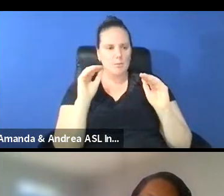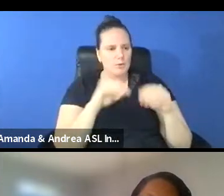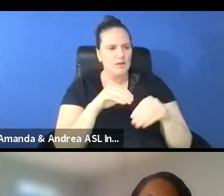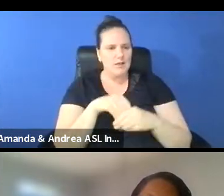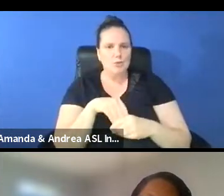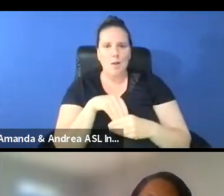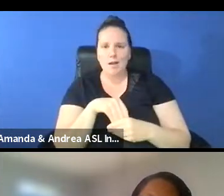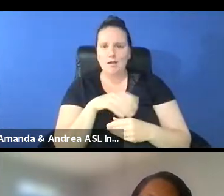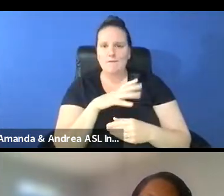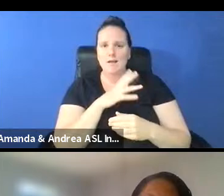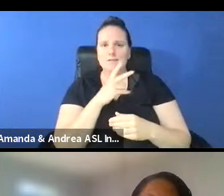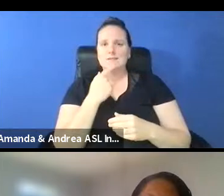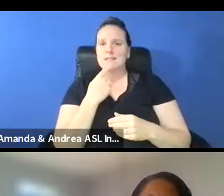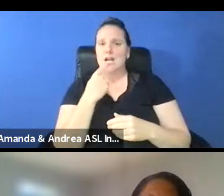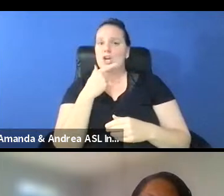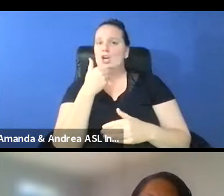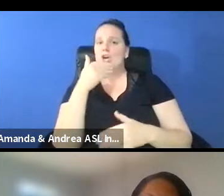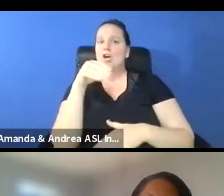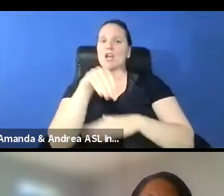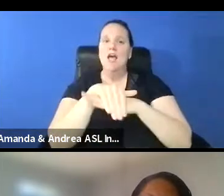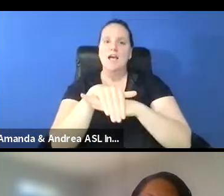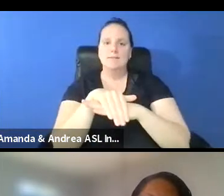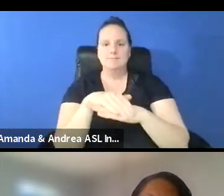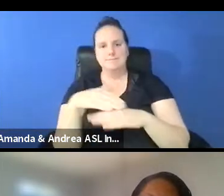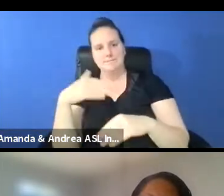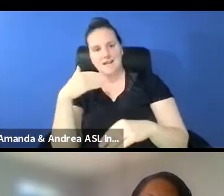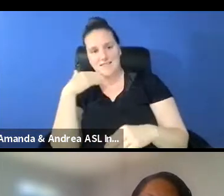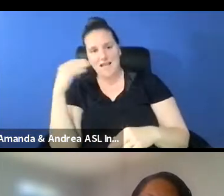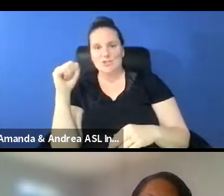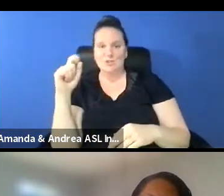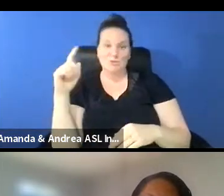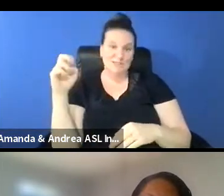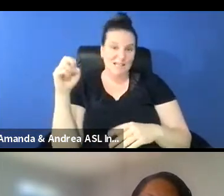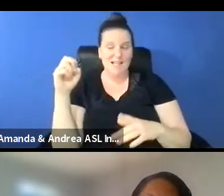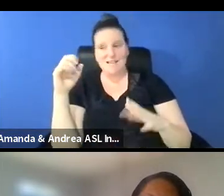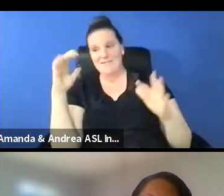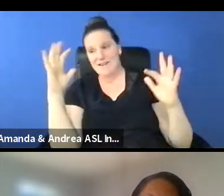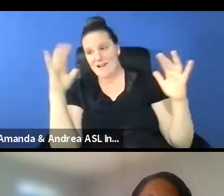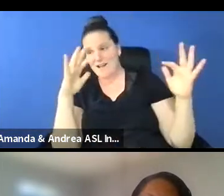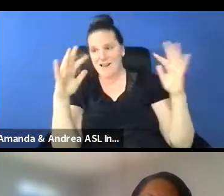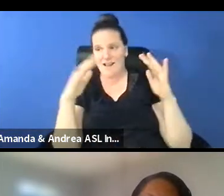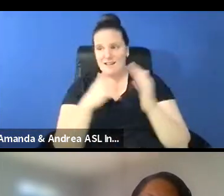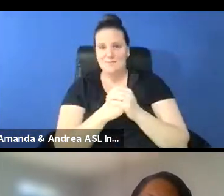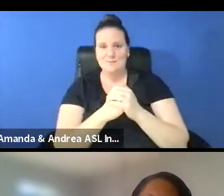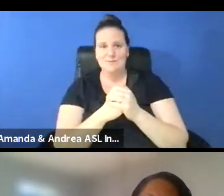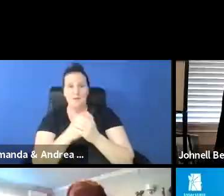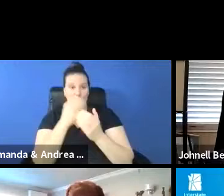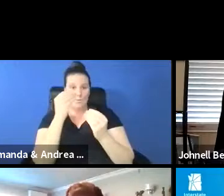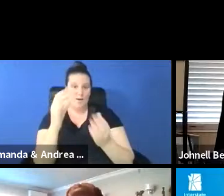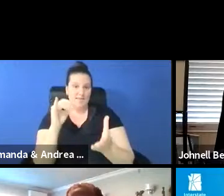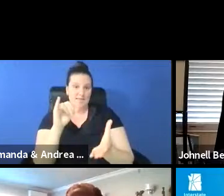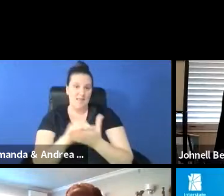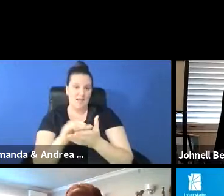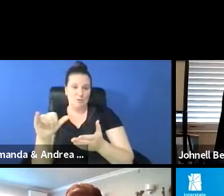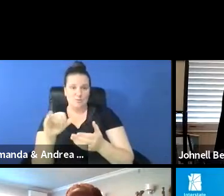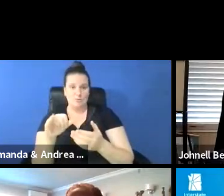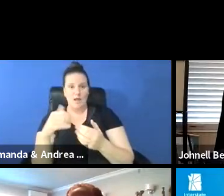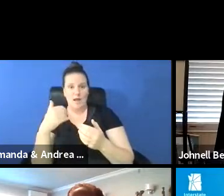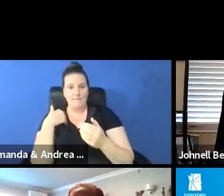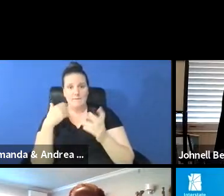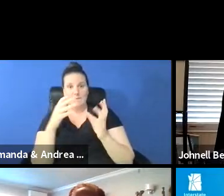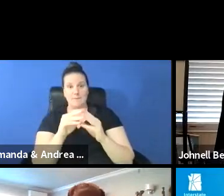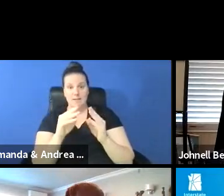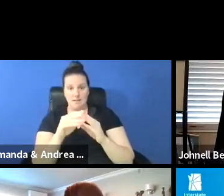and say goodnight. Thank you, Steve. And on that note, so there will be a